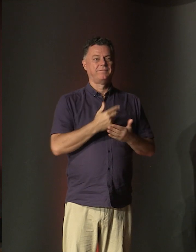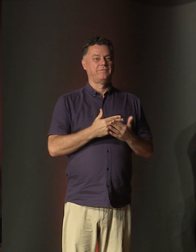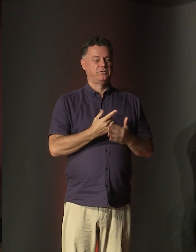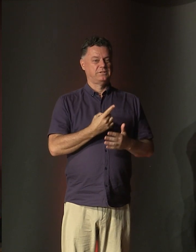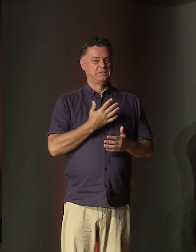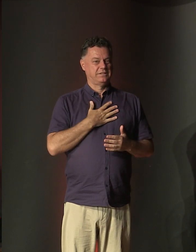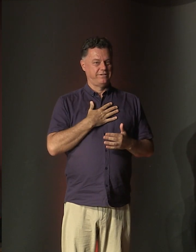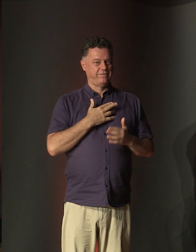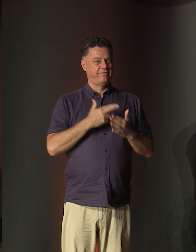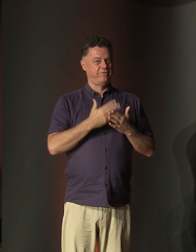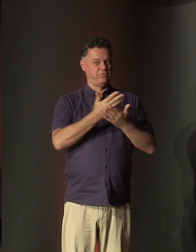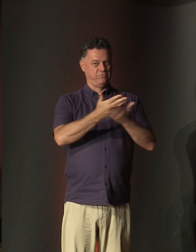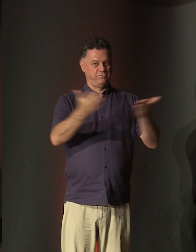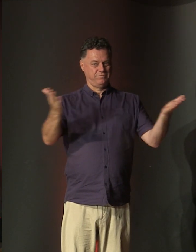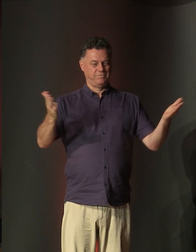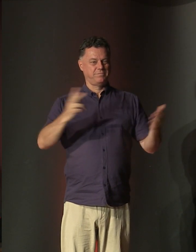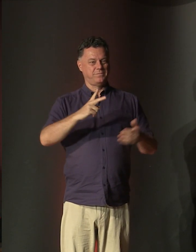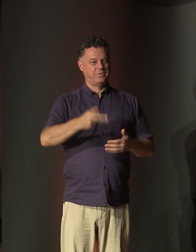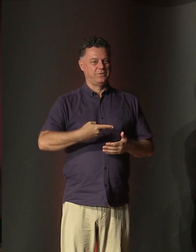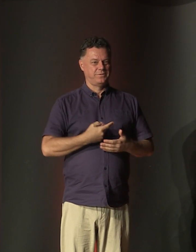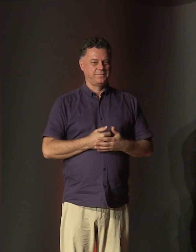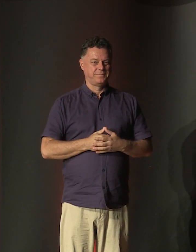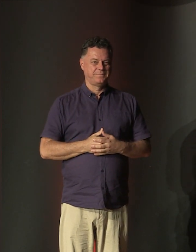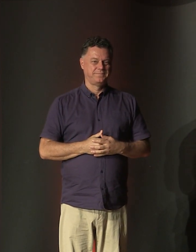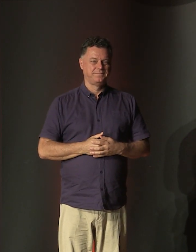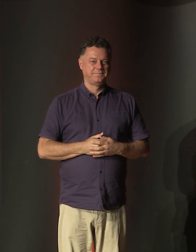others and for ourselves.